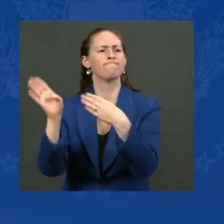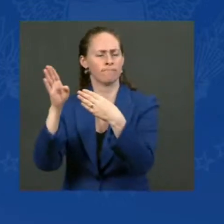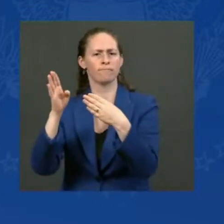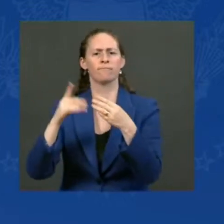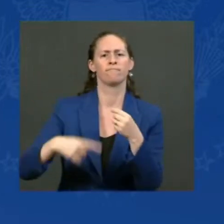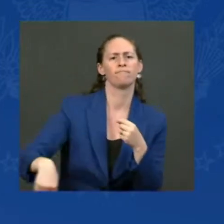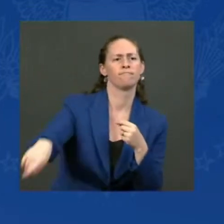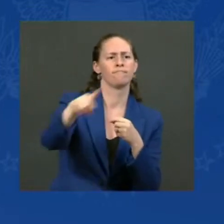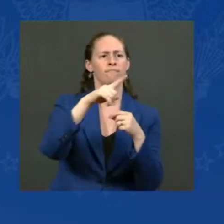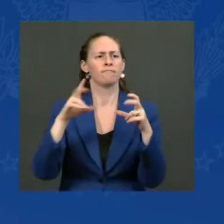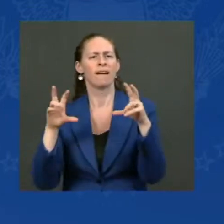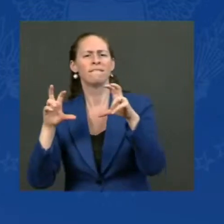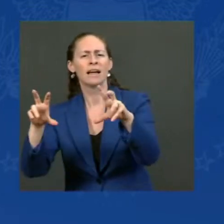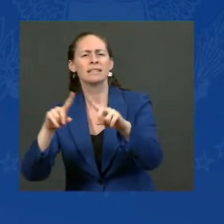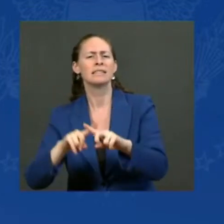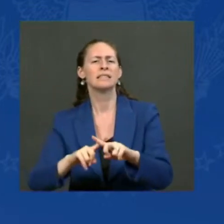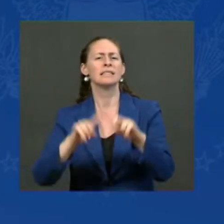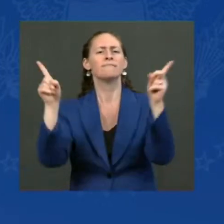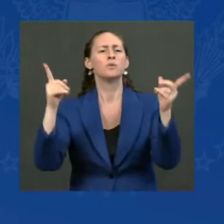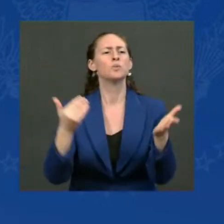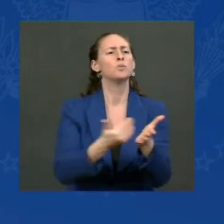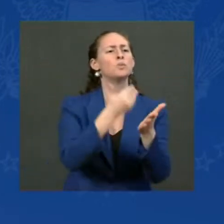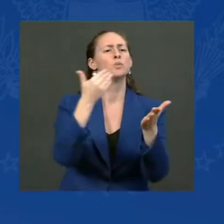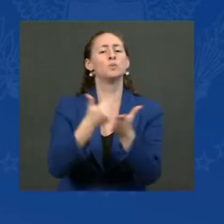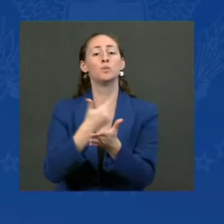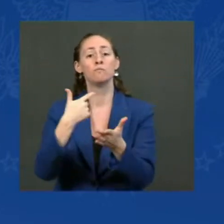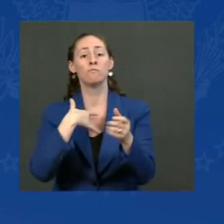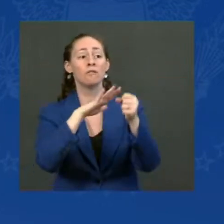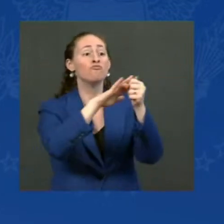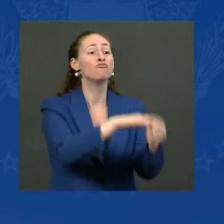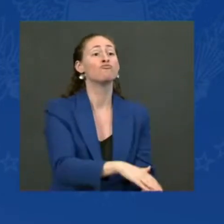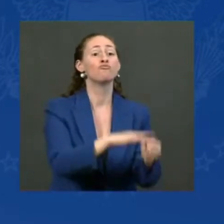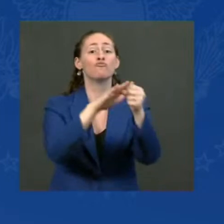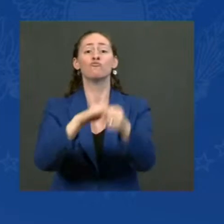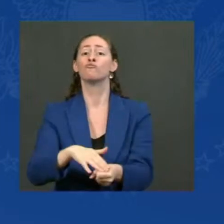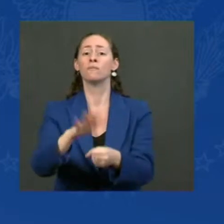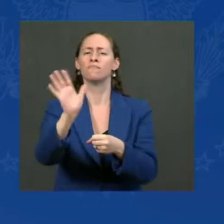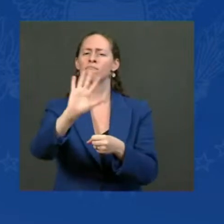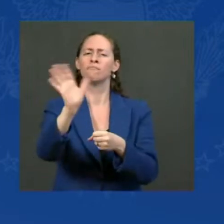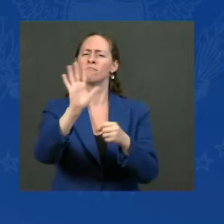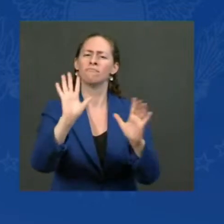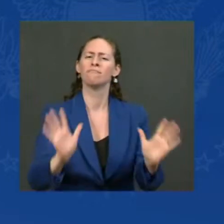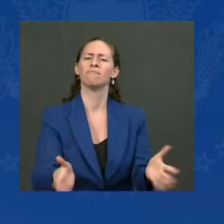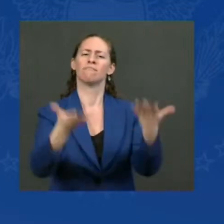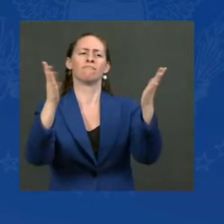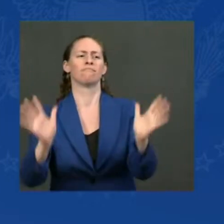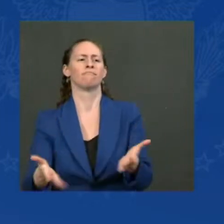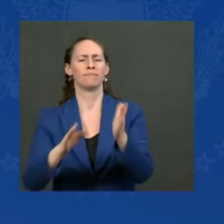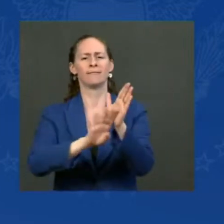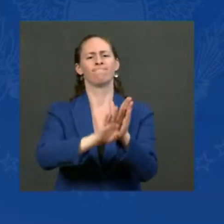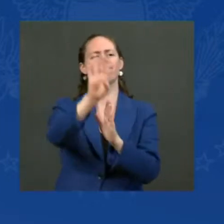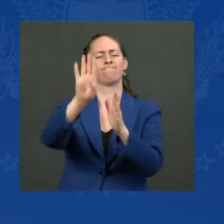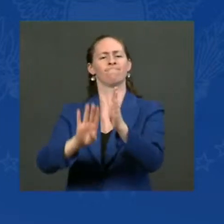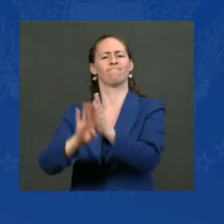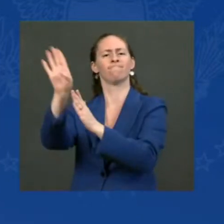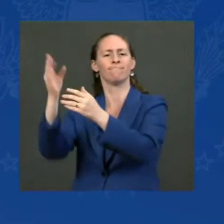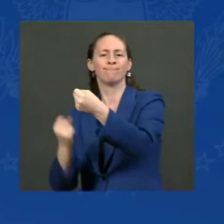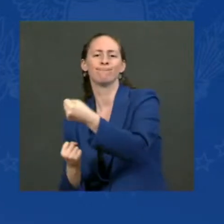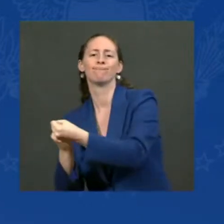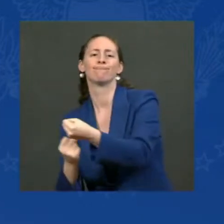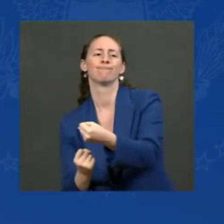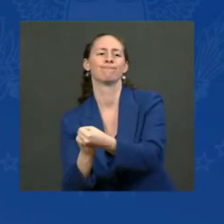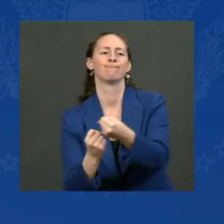lifting people up around the world, of renewing and defending democracy, of proving that no matter